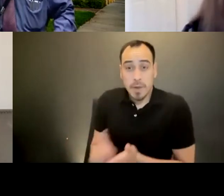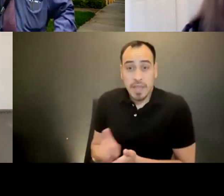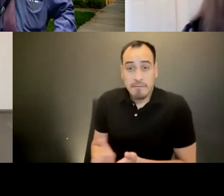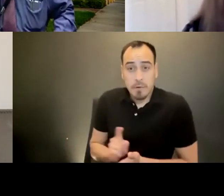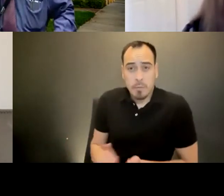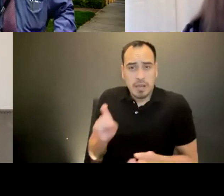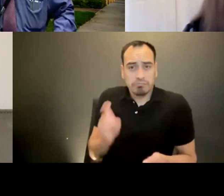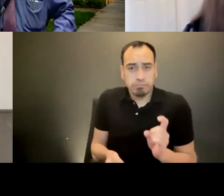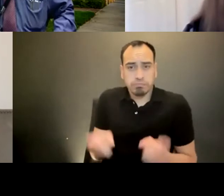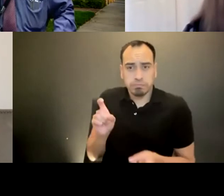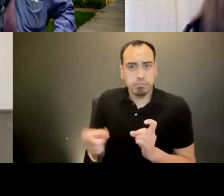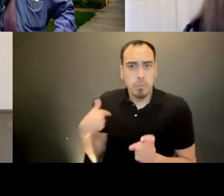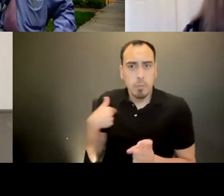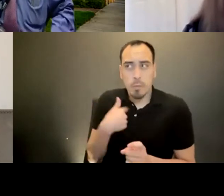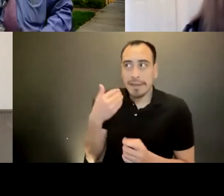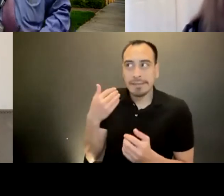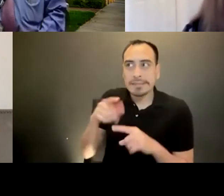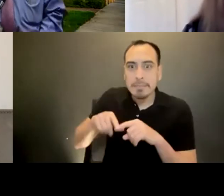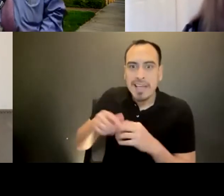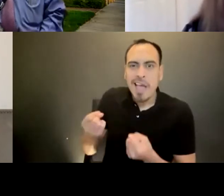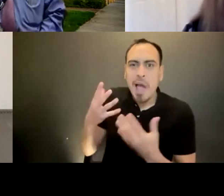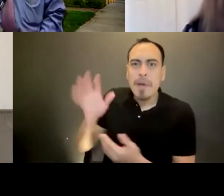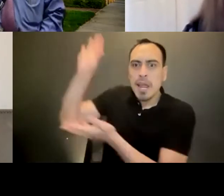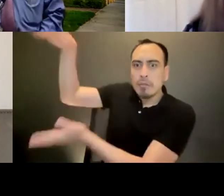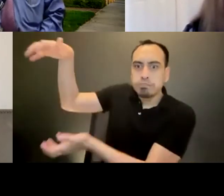how much we're going to be getting, which is one of the questions that's come up.